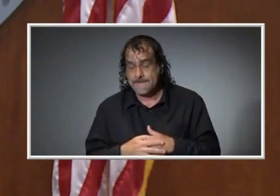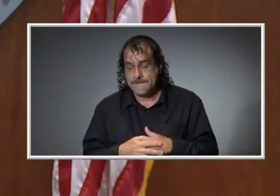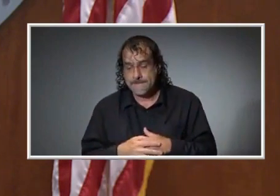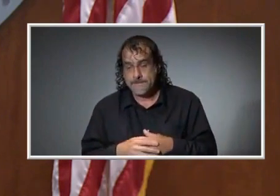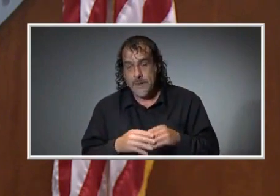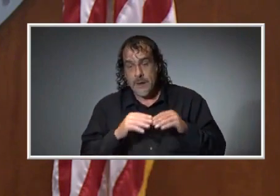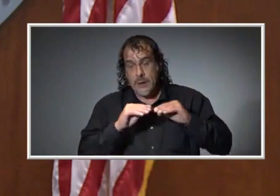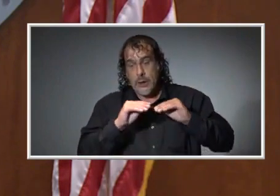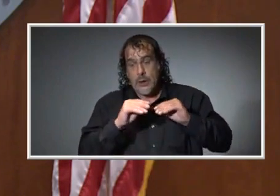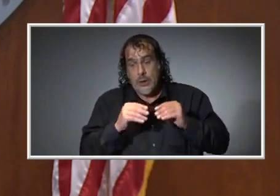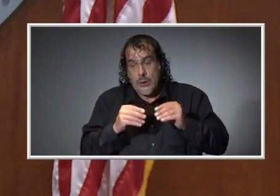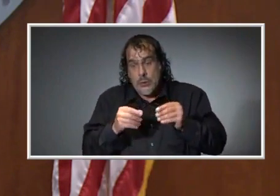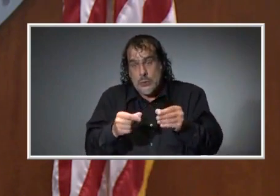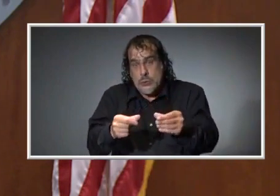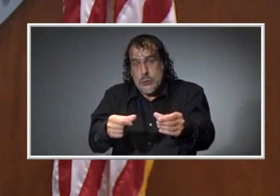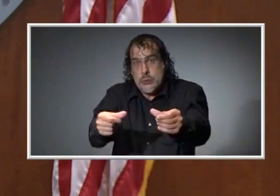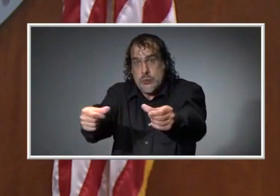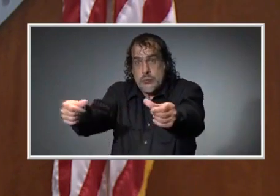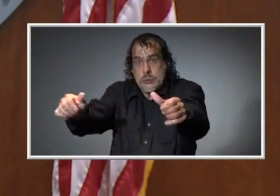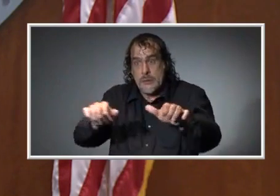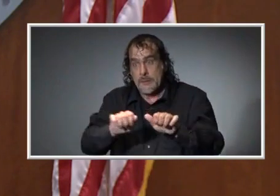The spread of the virus